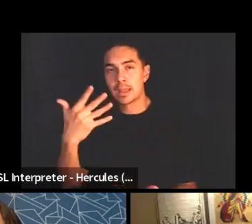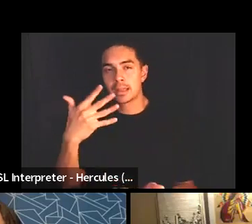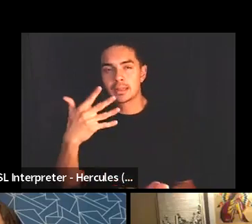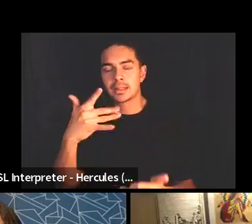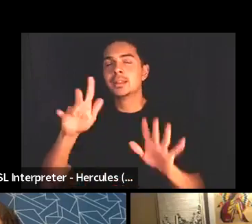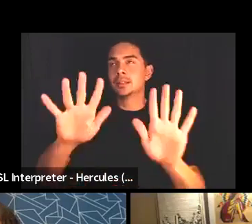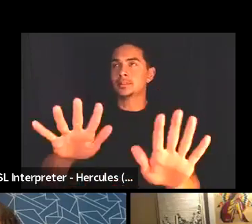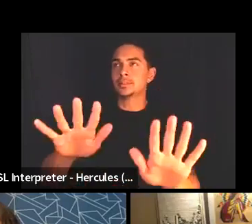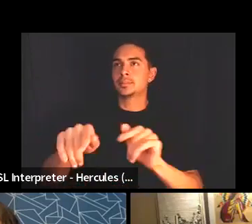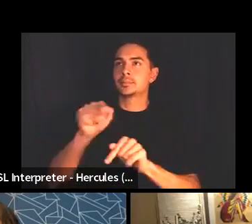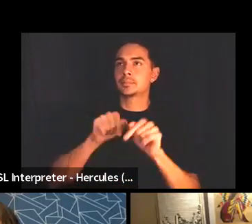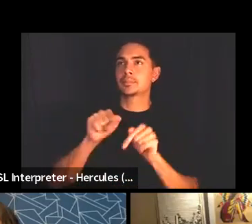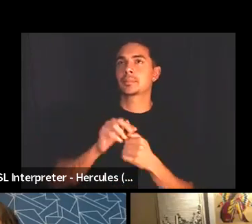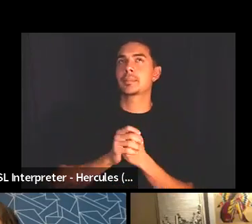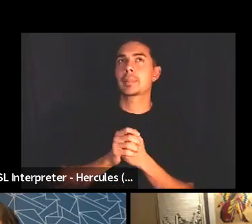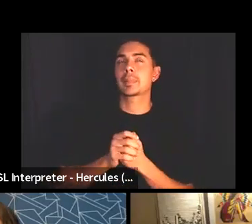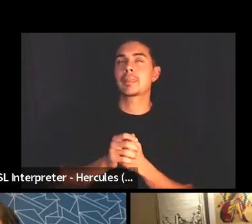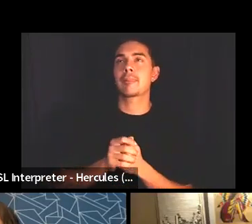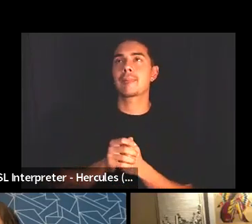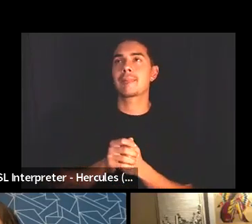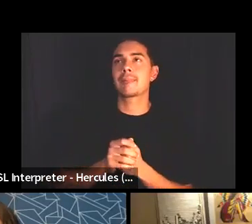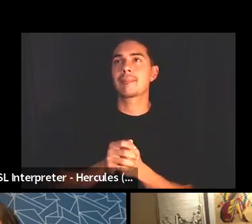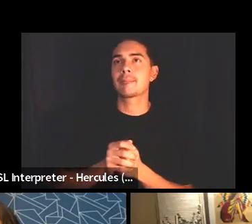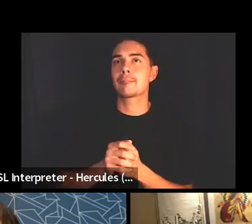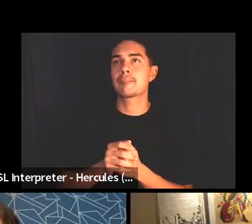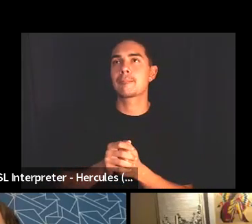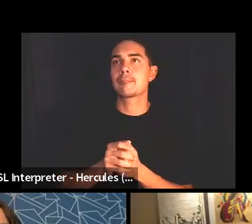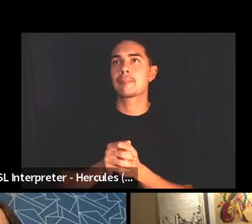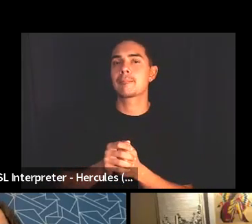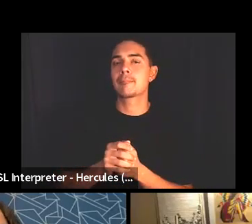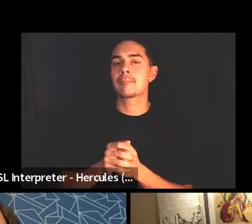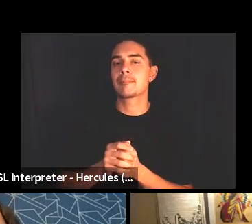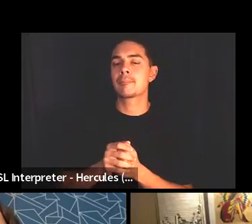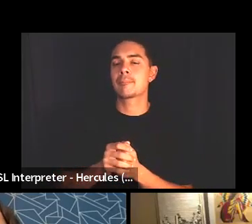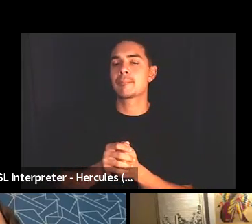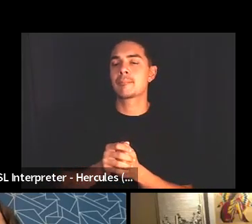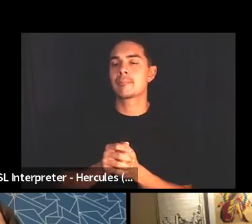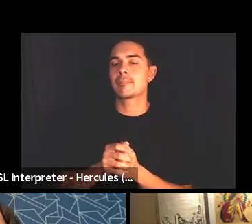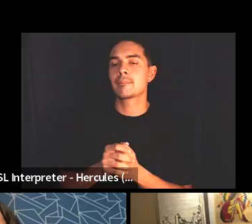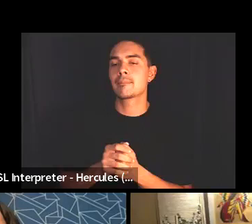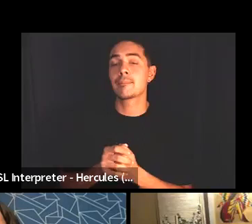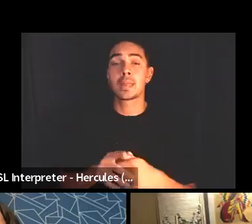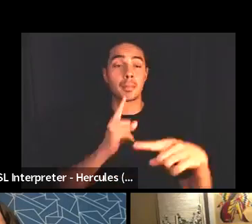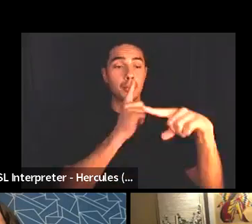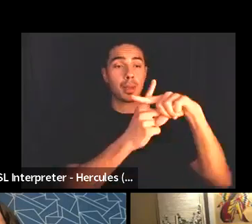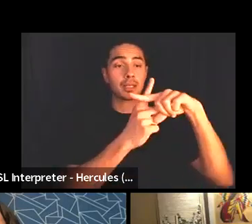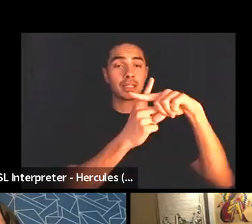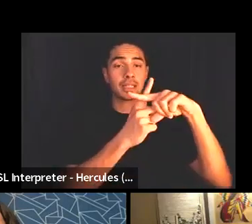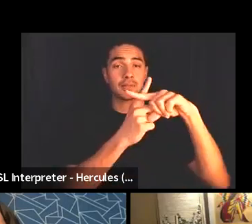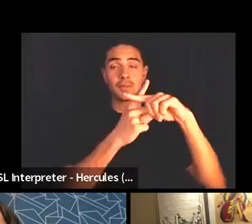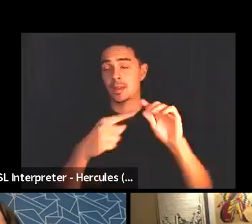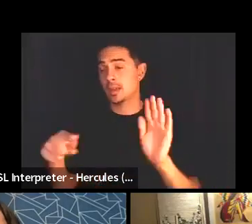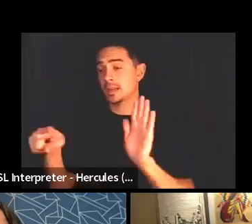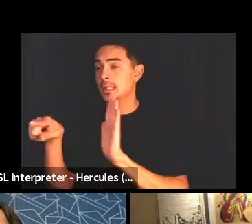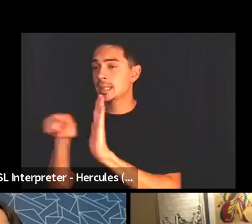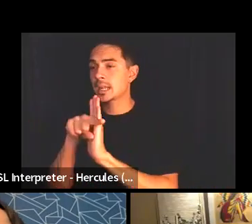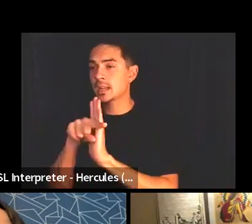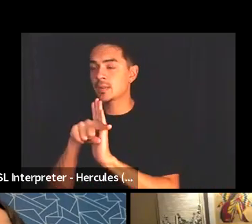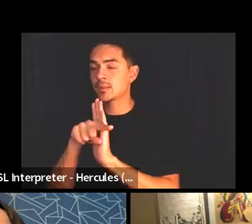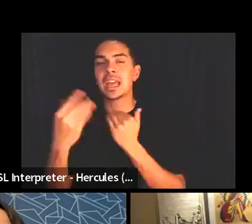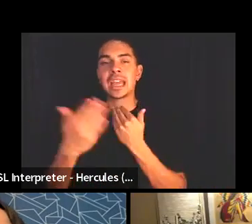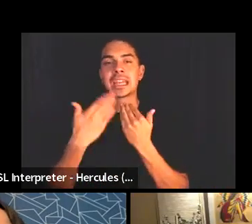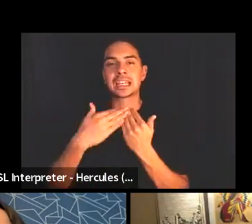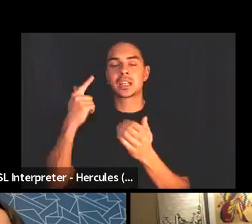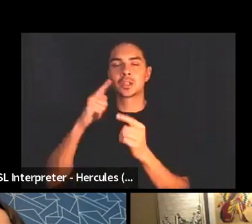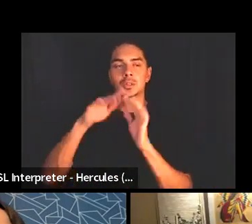easy for most people to find the bad or find the wrong, or find the incorrect, or